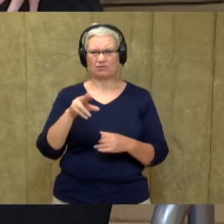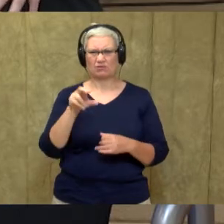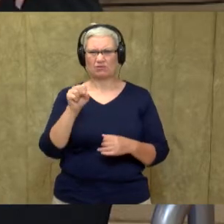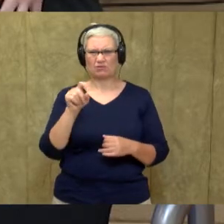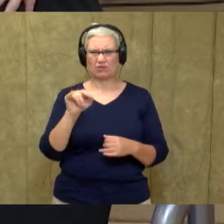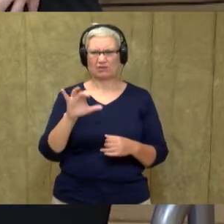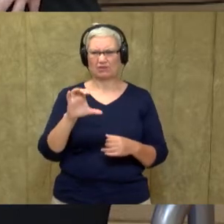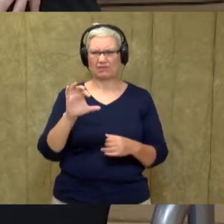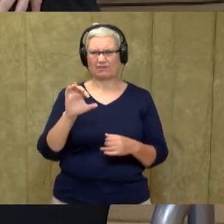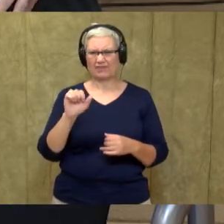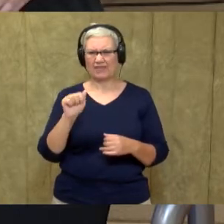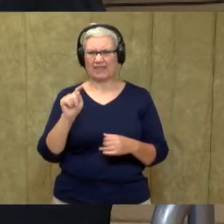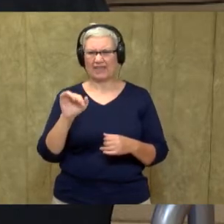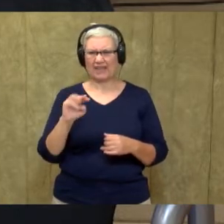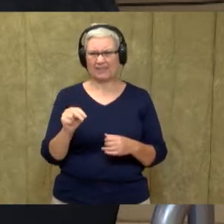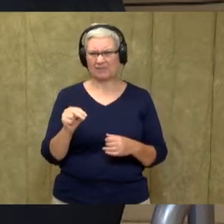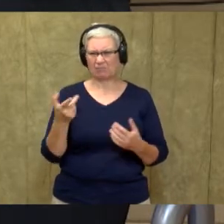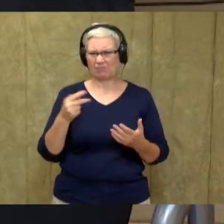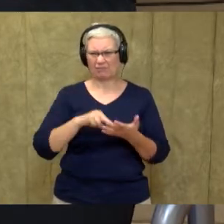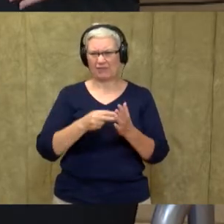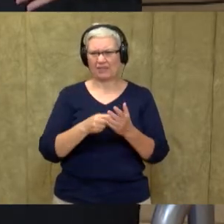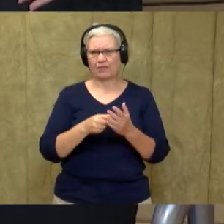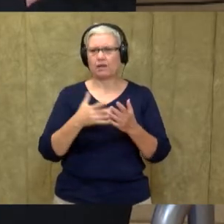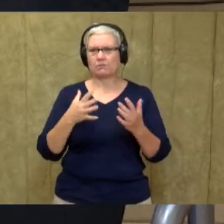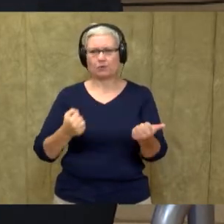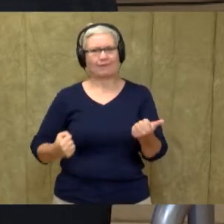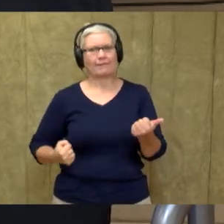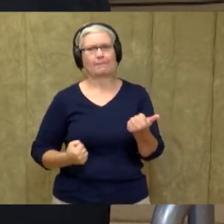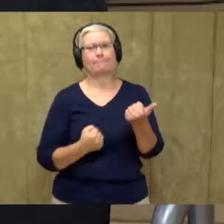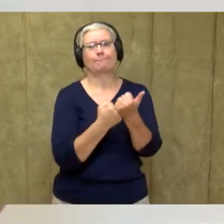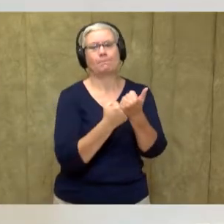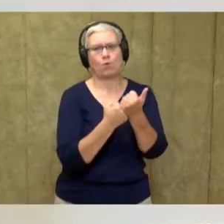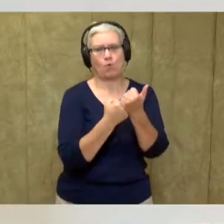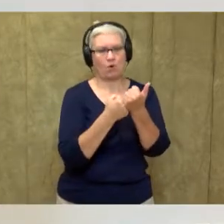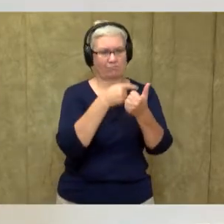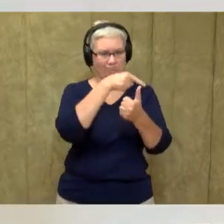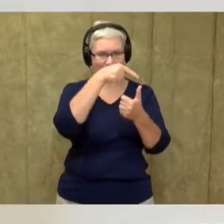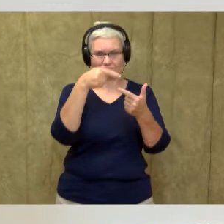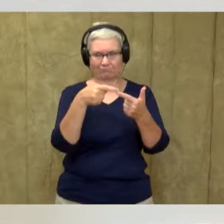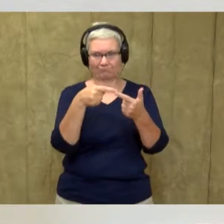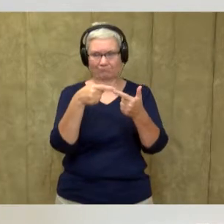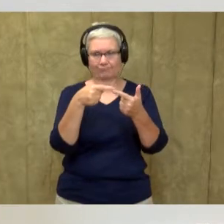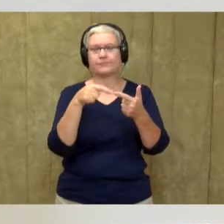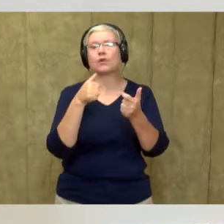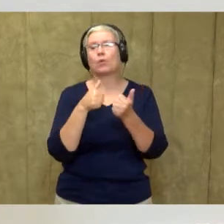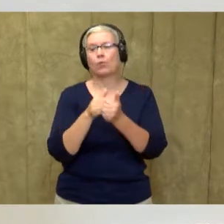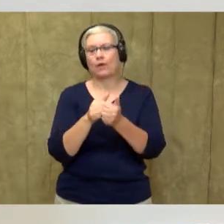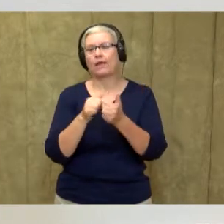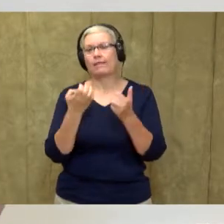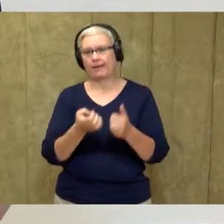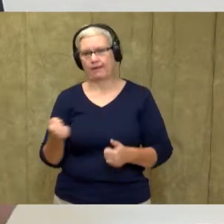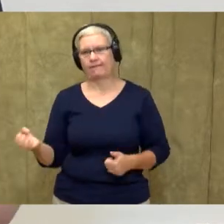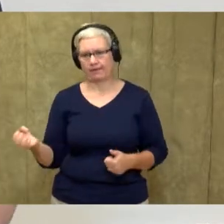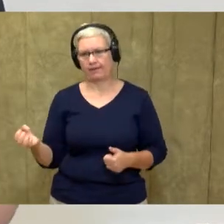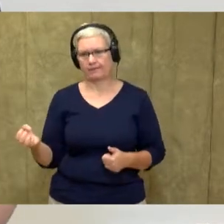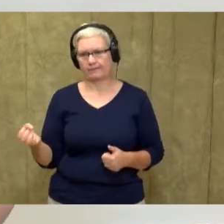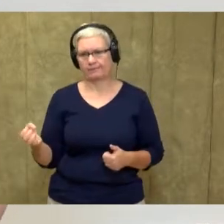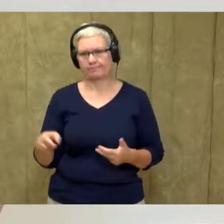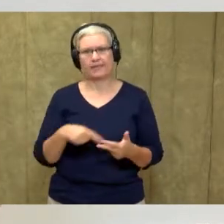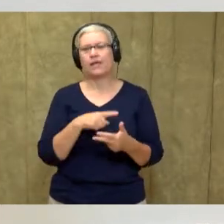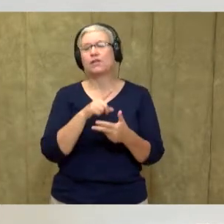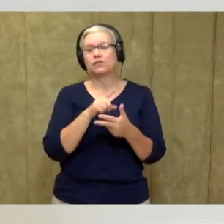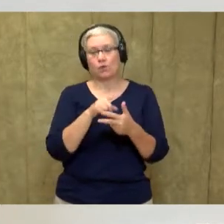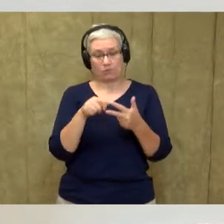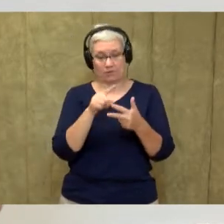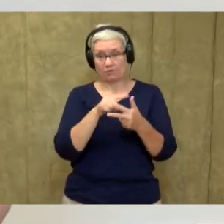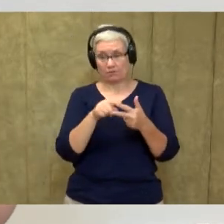back it up with evidence. If you don't back it up with evidence, no one's going to listen to what you have to say because then you're just stating your